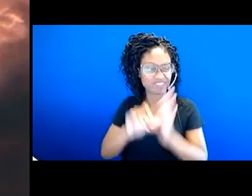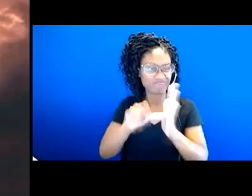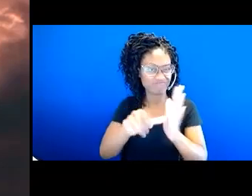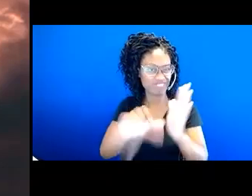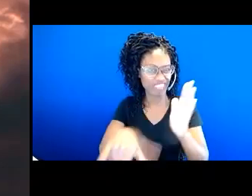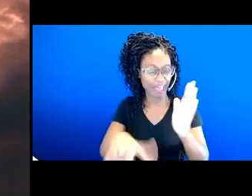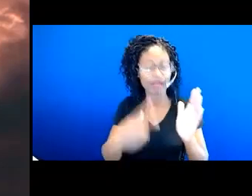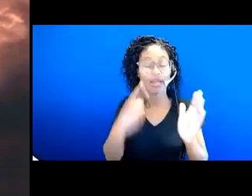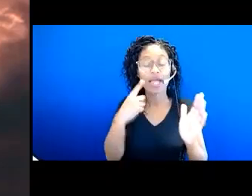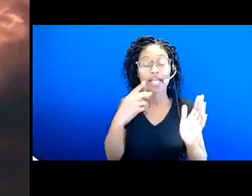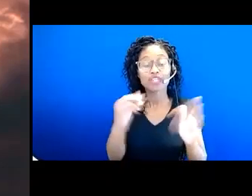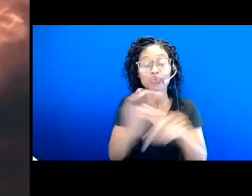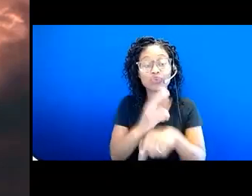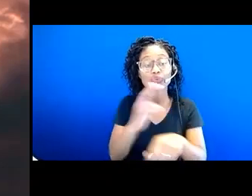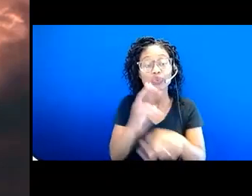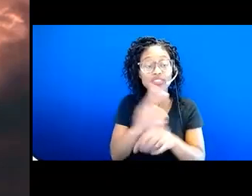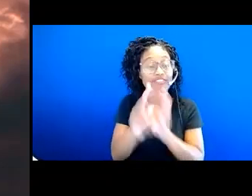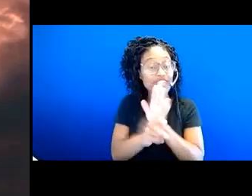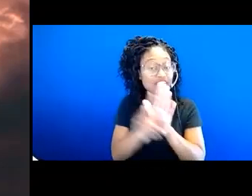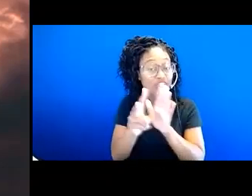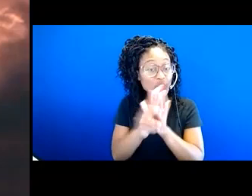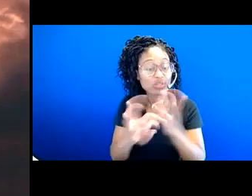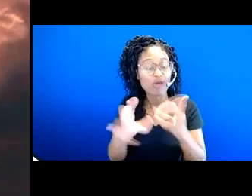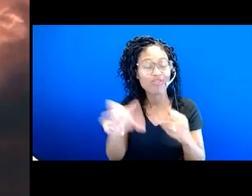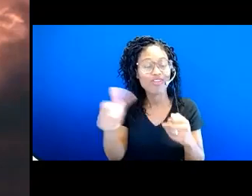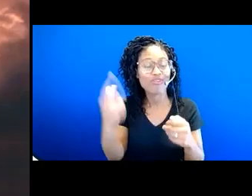Use videos. Here's another